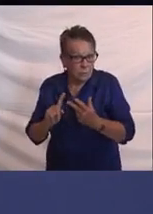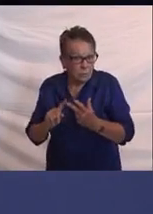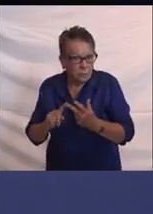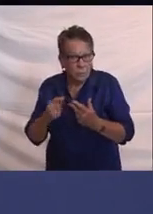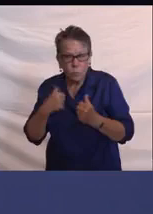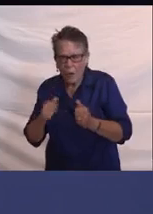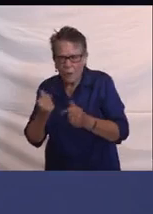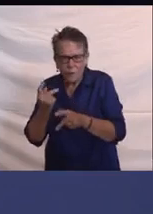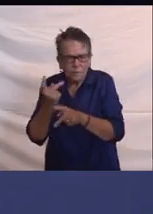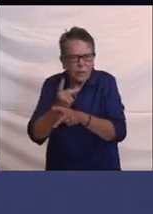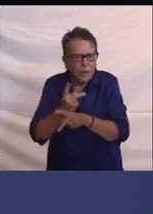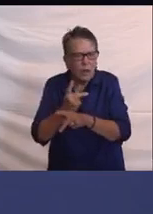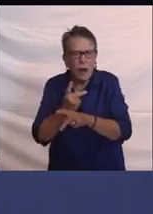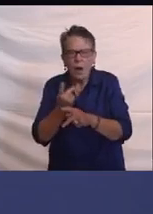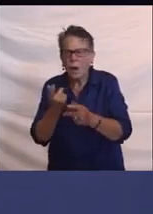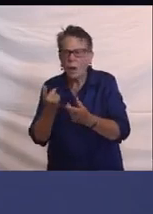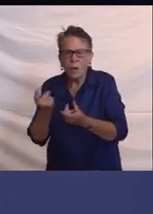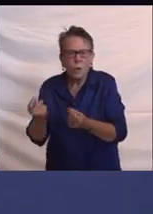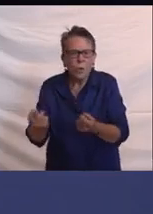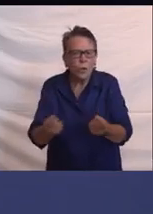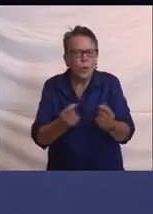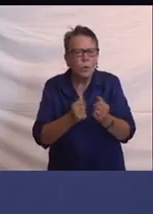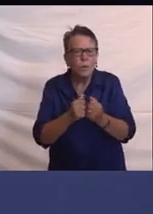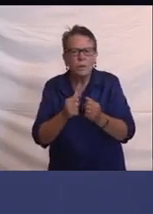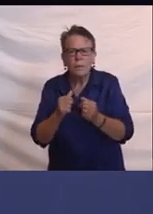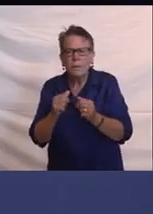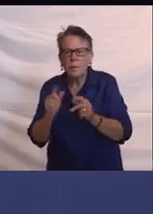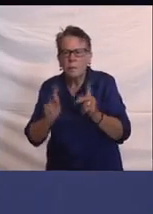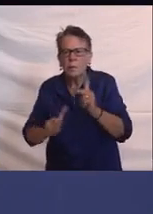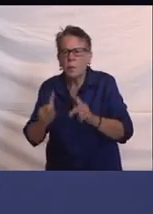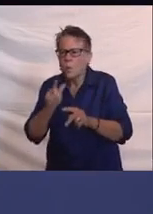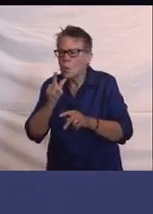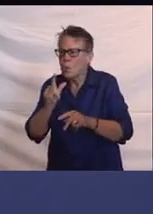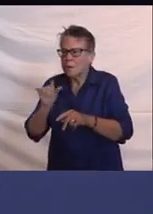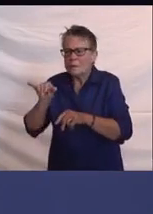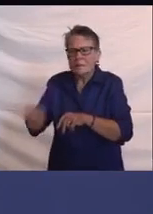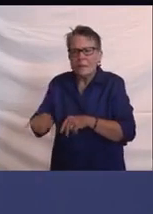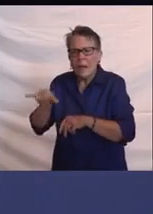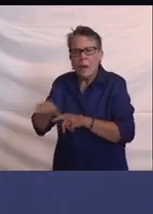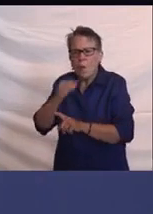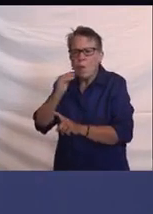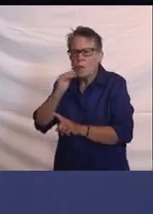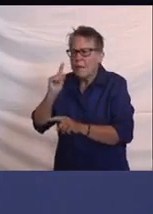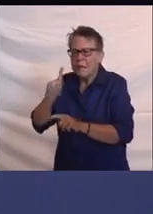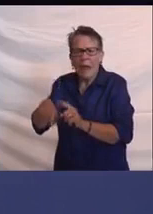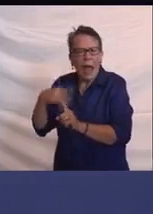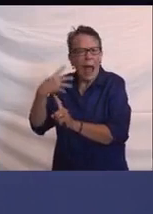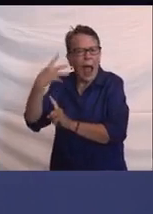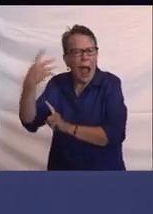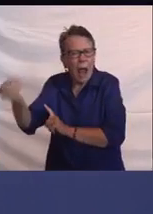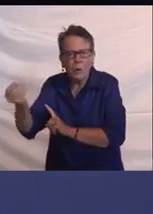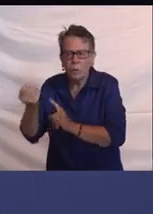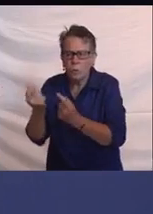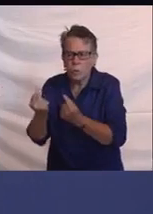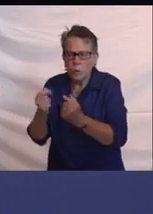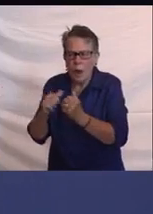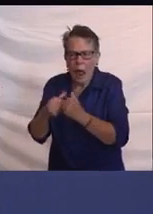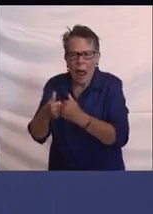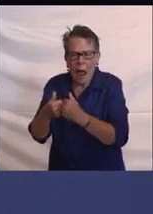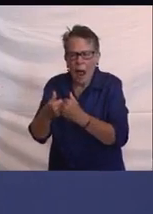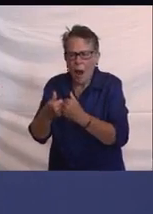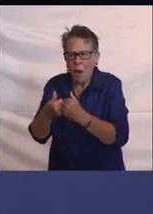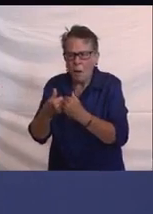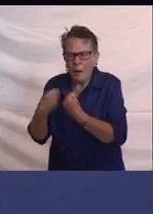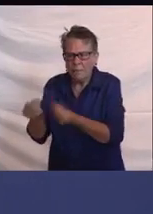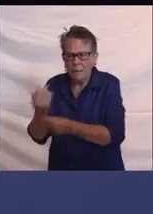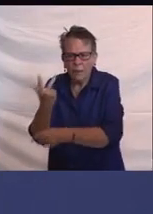homebound received either J&J or Moderna vaccine, they will continue to be served by the provider who